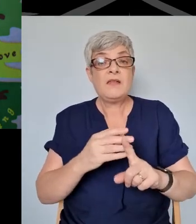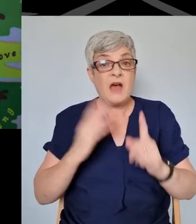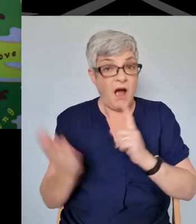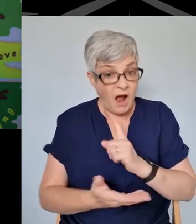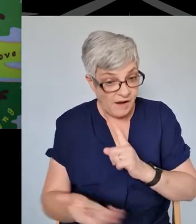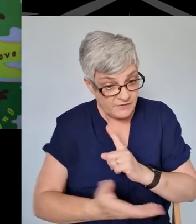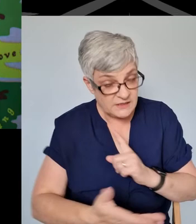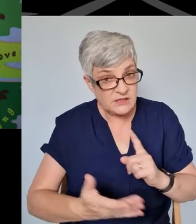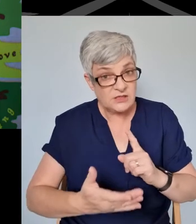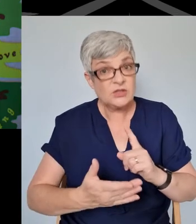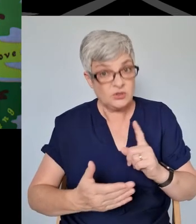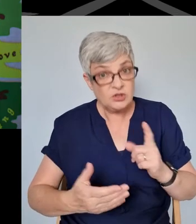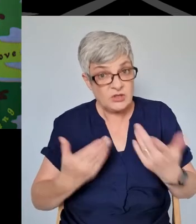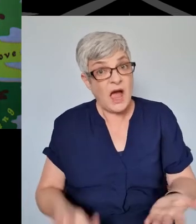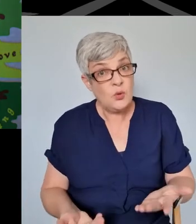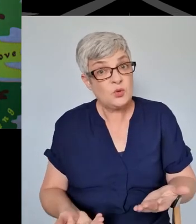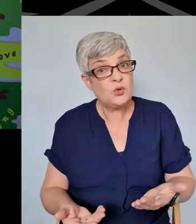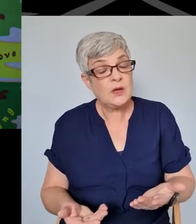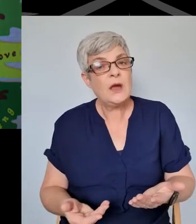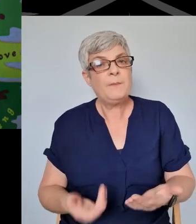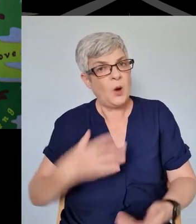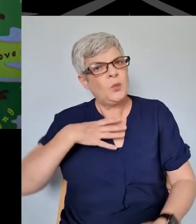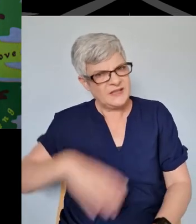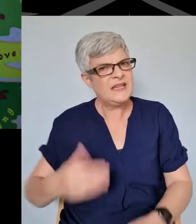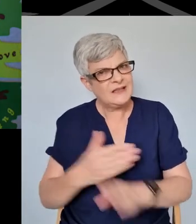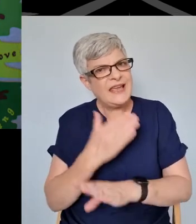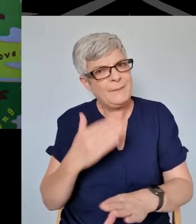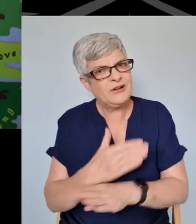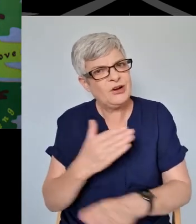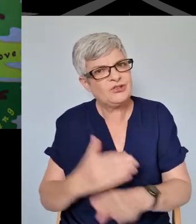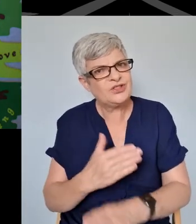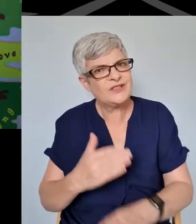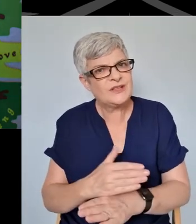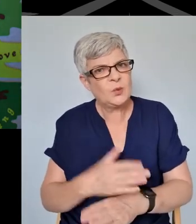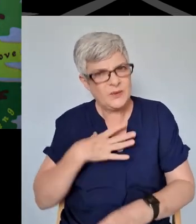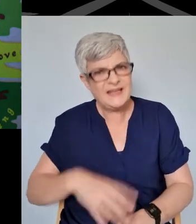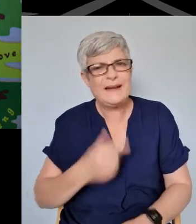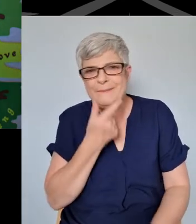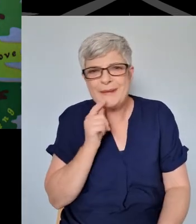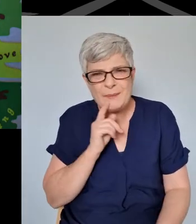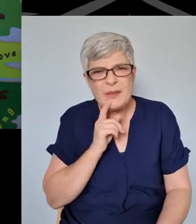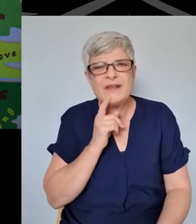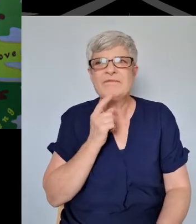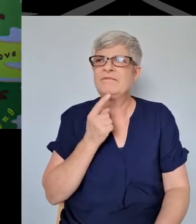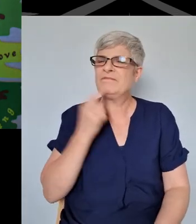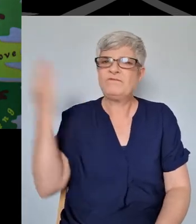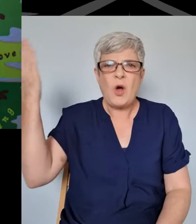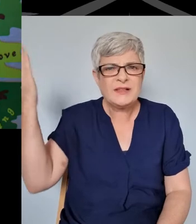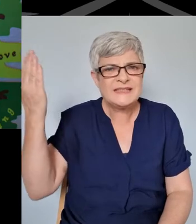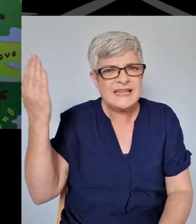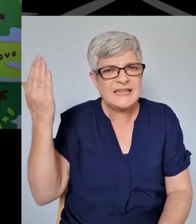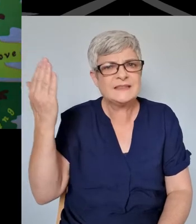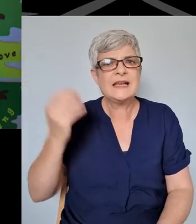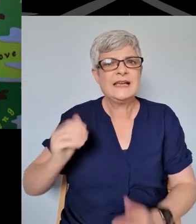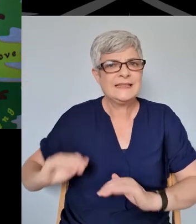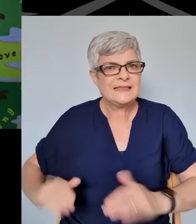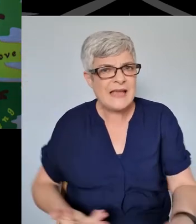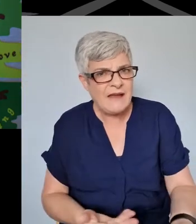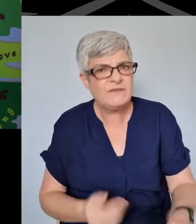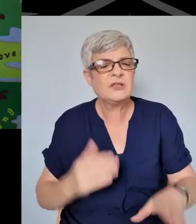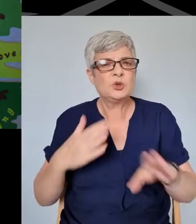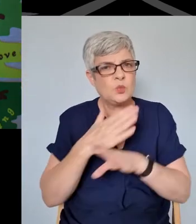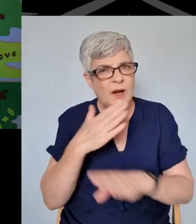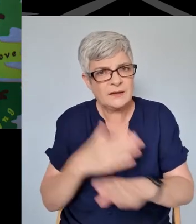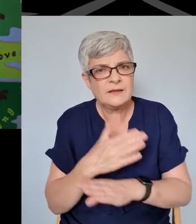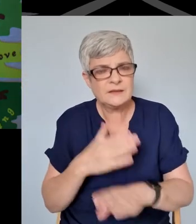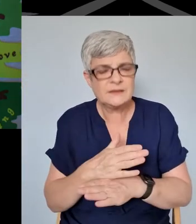needed, Luke chapter 10 at verse 2. Laborers, that is volunteers, servants,